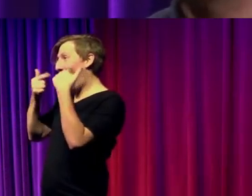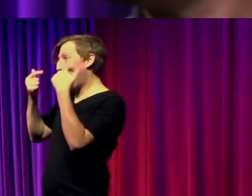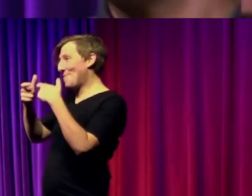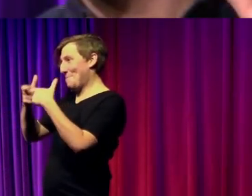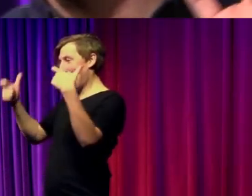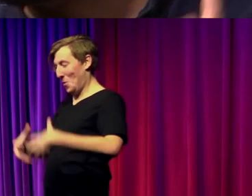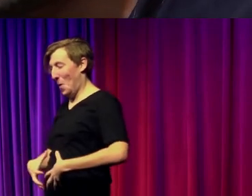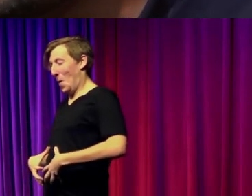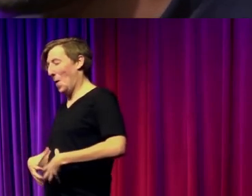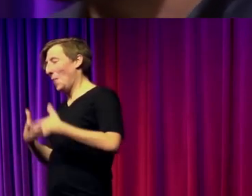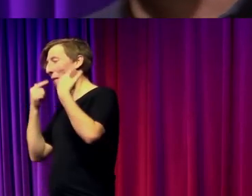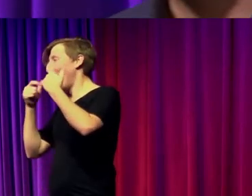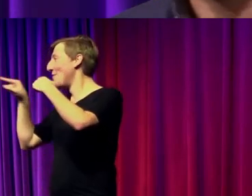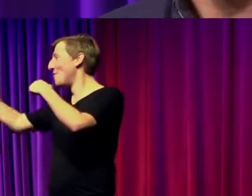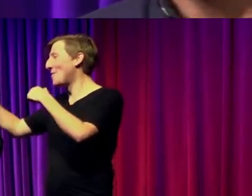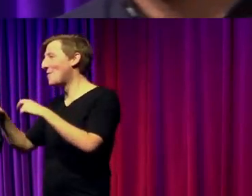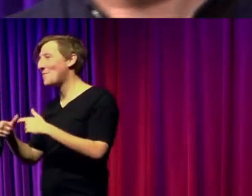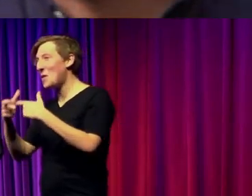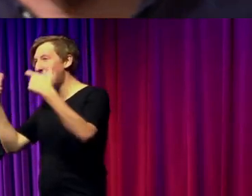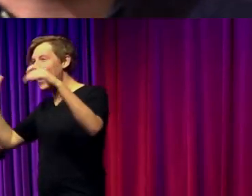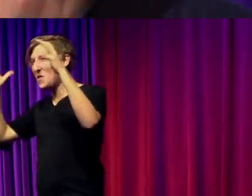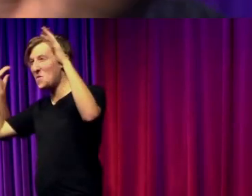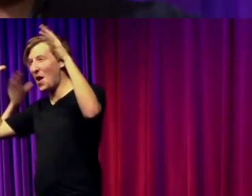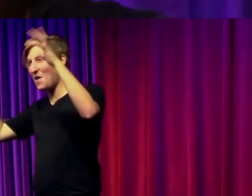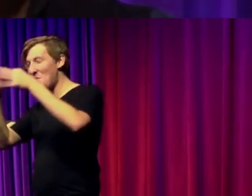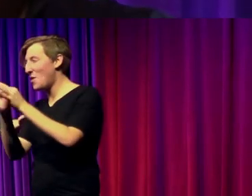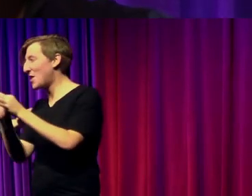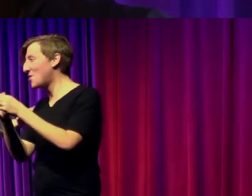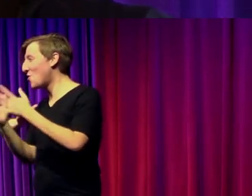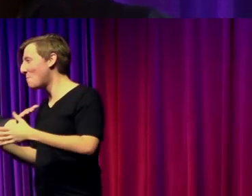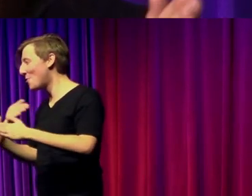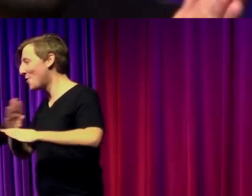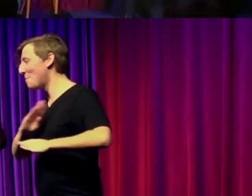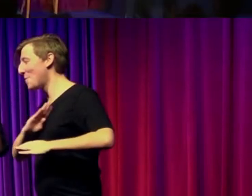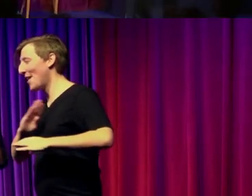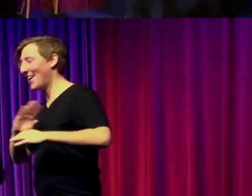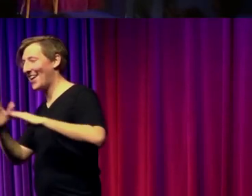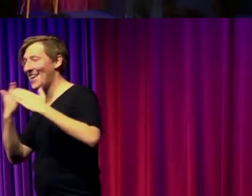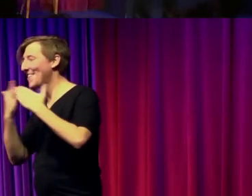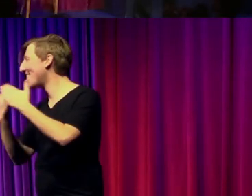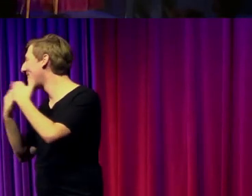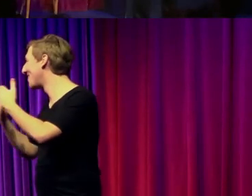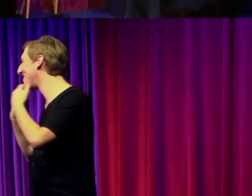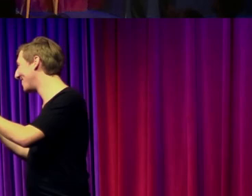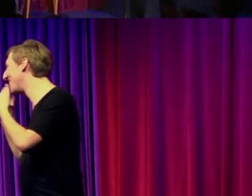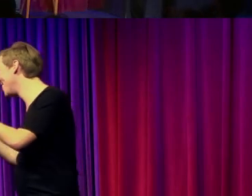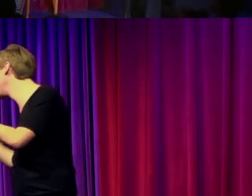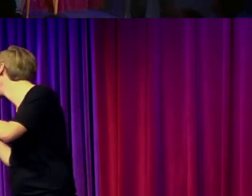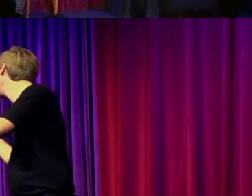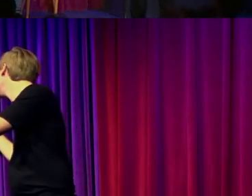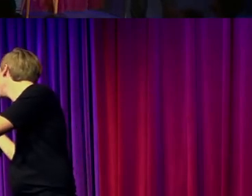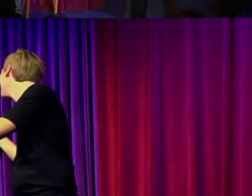I do want the biggest round of applause for our interpreter. Give it up for Poley.